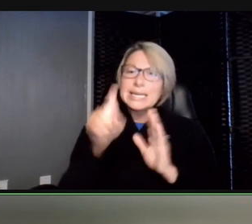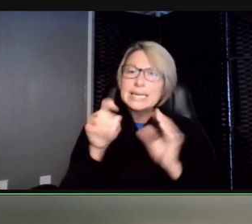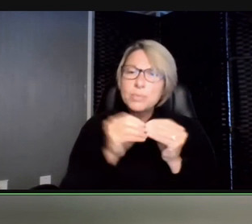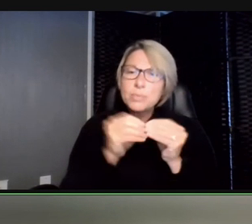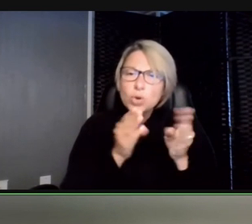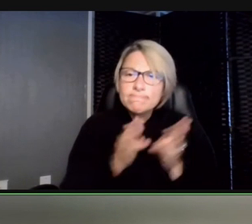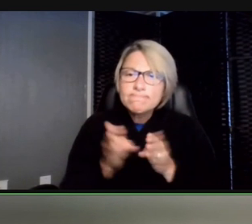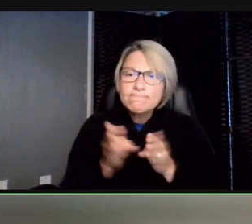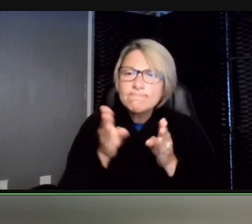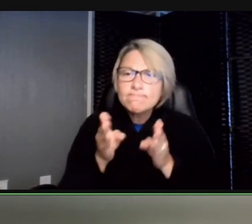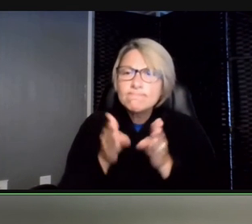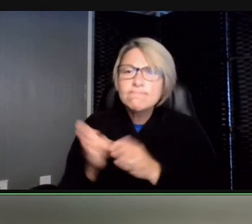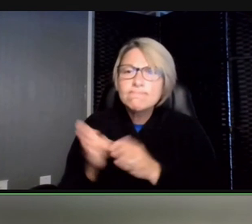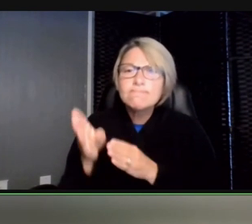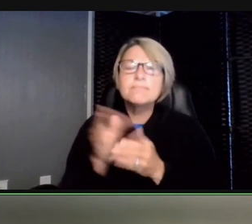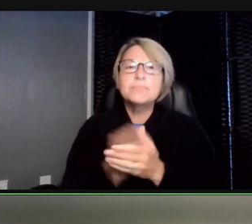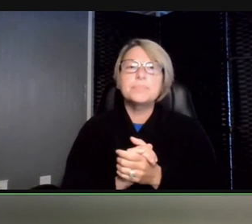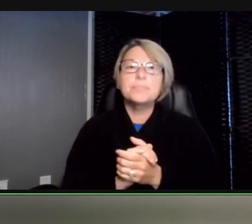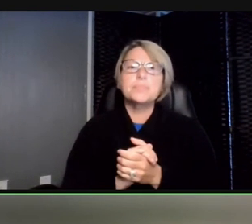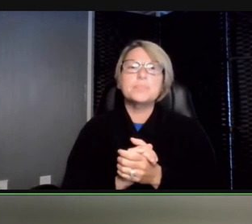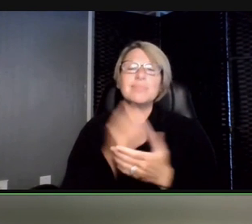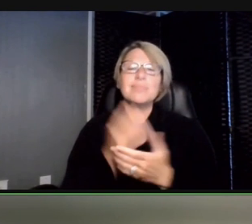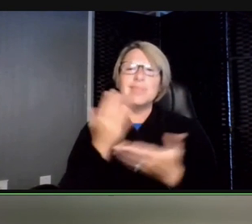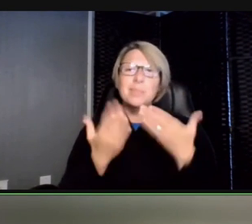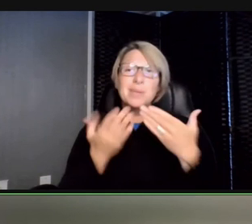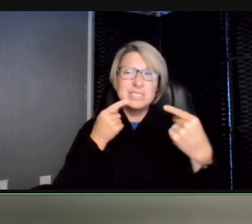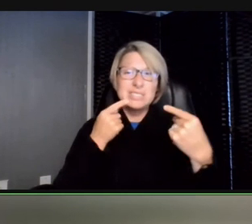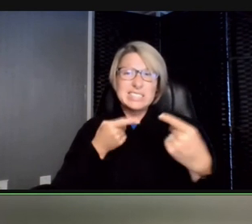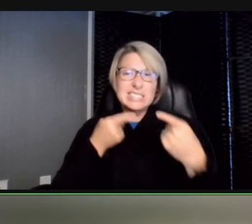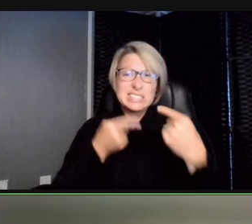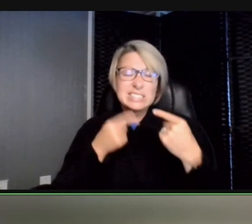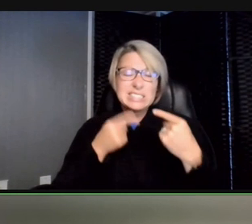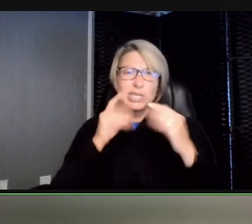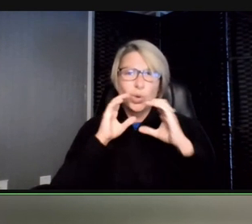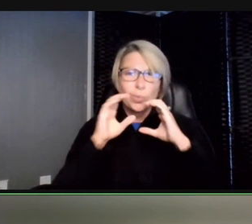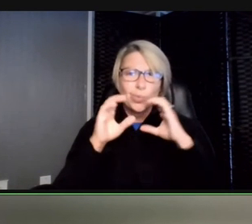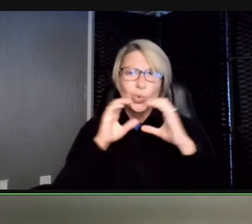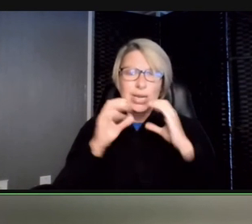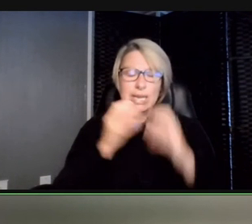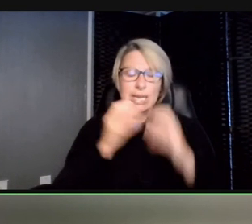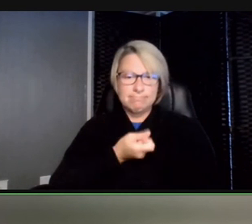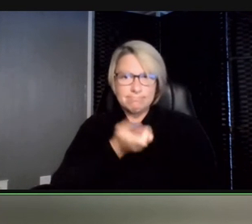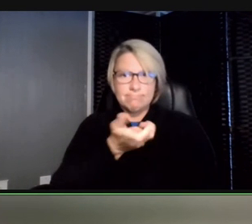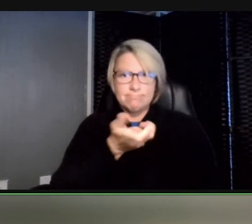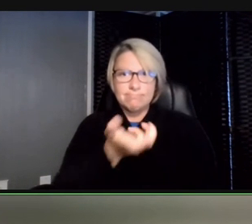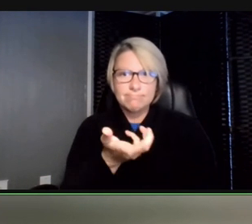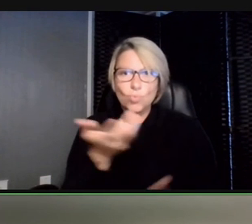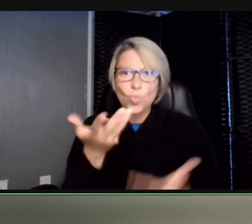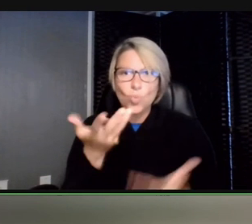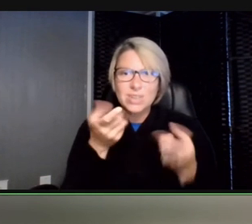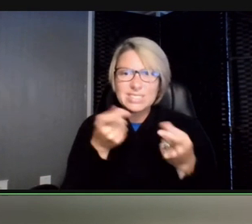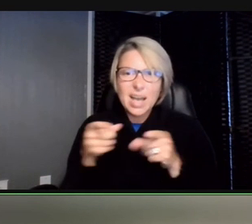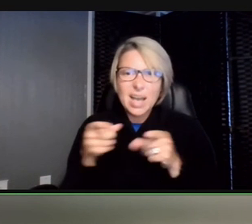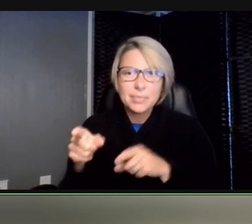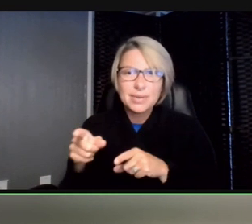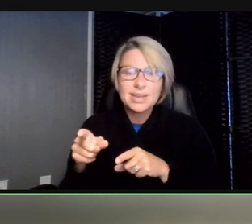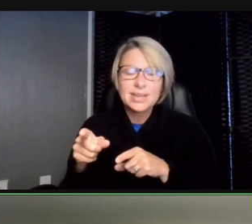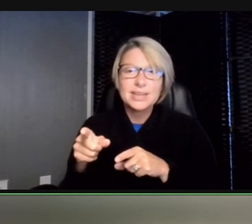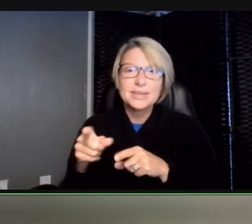They might have difficulty communicating what's really bothering them. We see this a lot with girls that